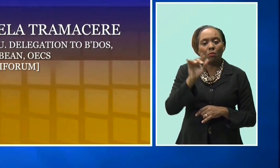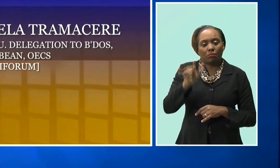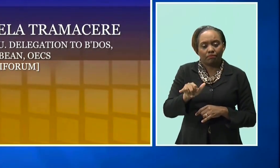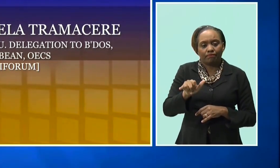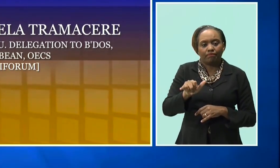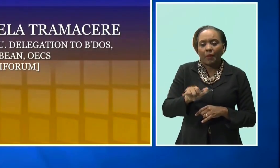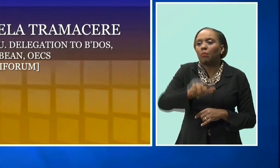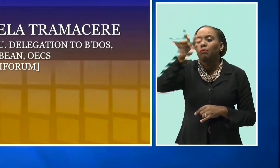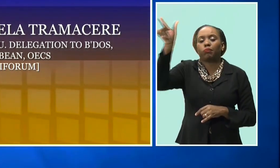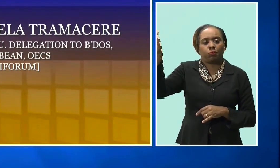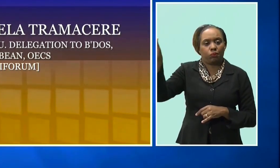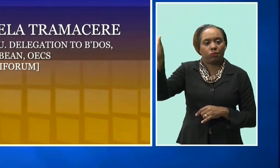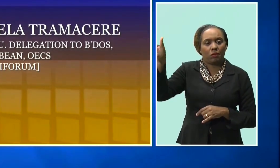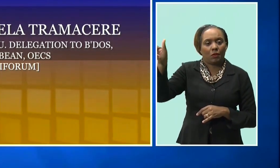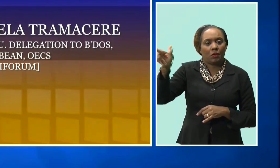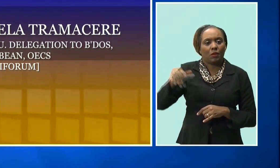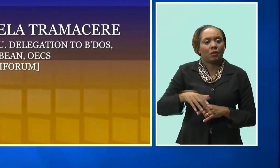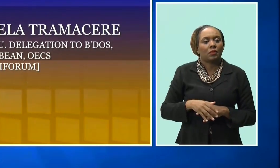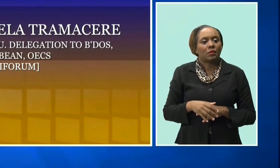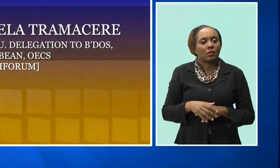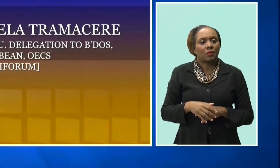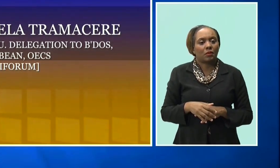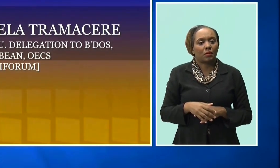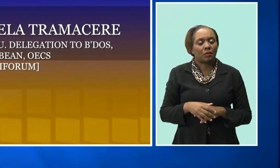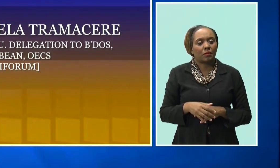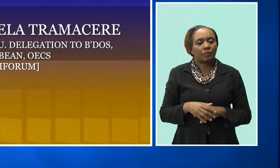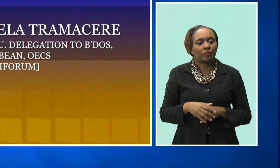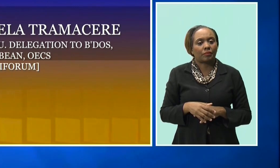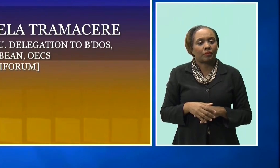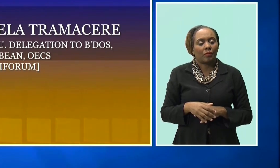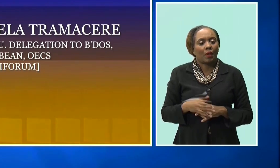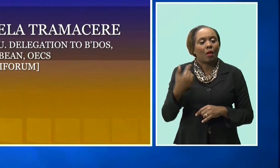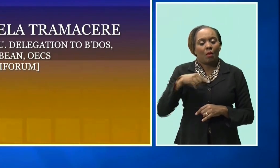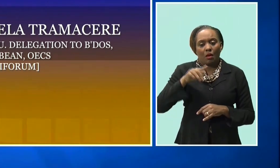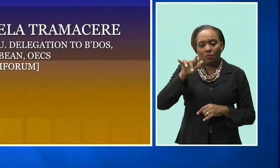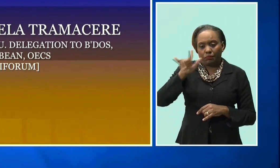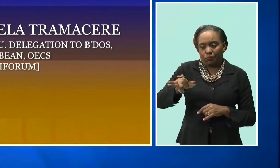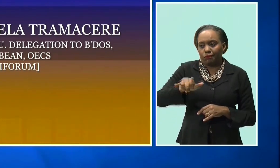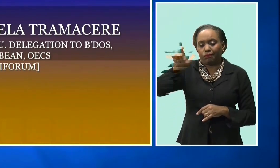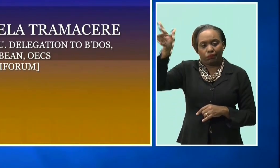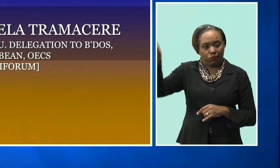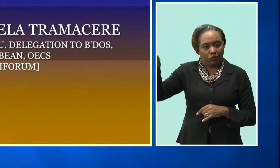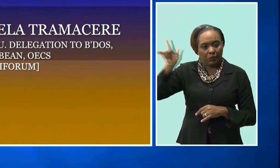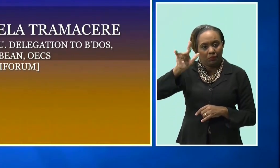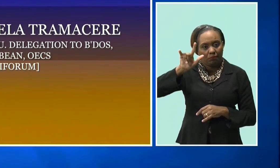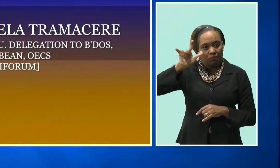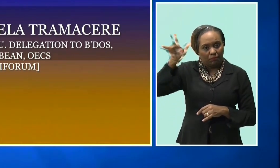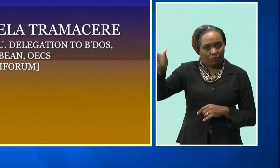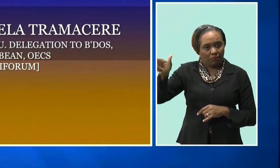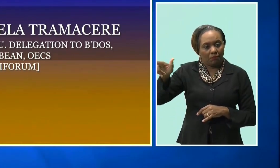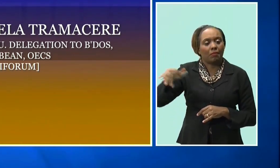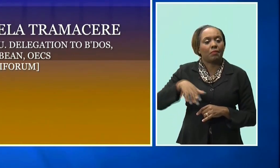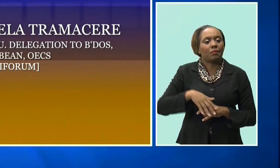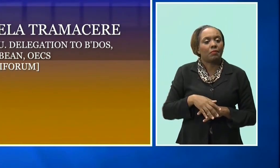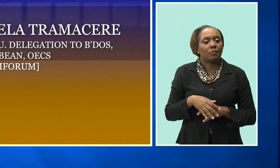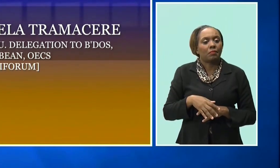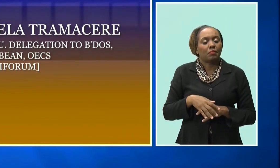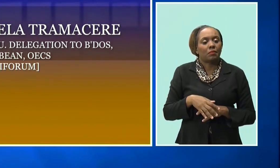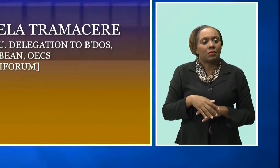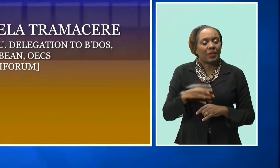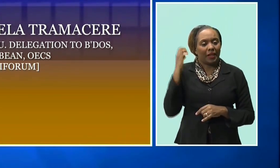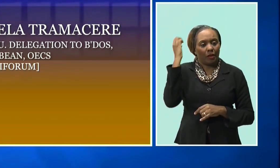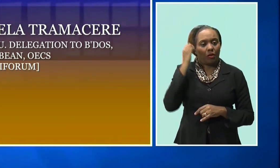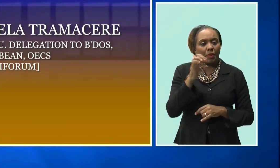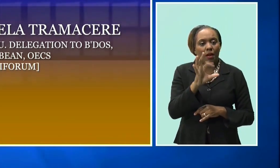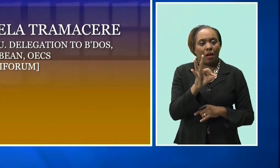Tobago, but the ones from Trinidad will have reached Tobago, and then from Tobago it goes to Frankfurt. The